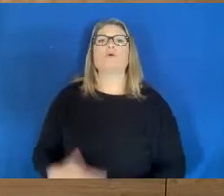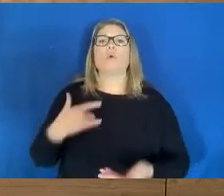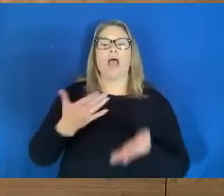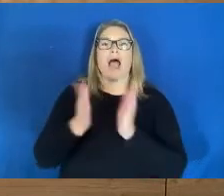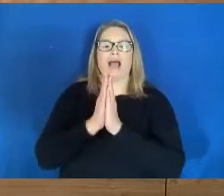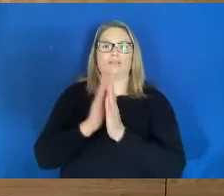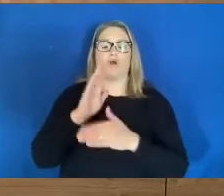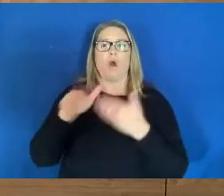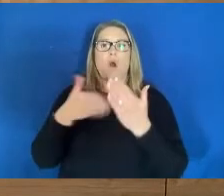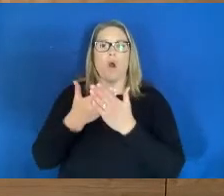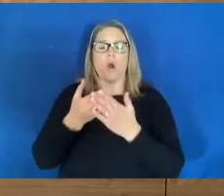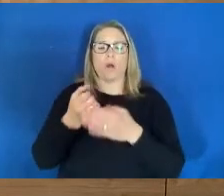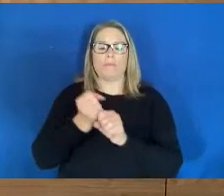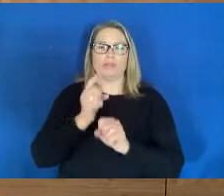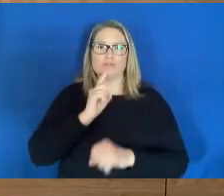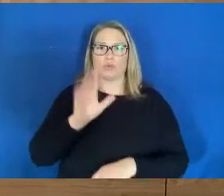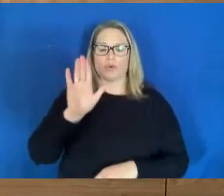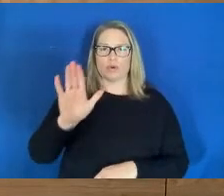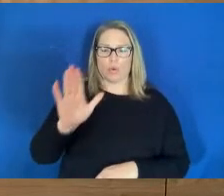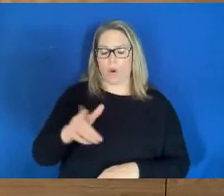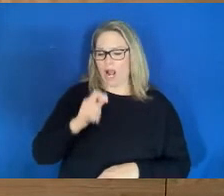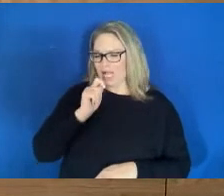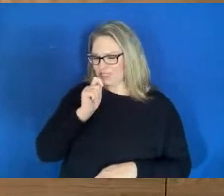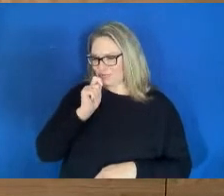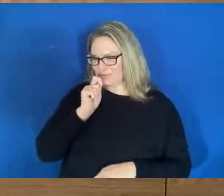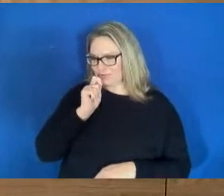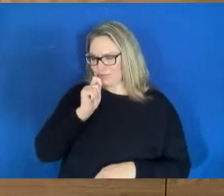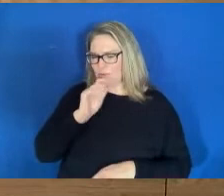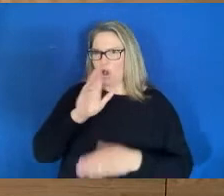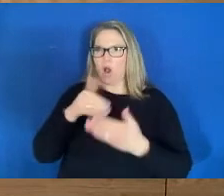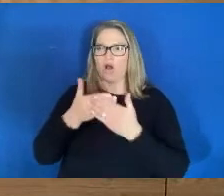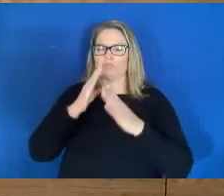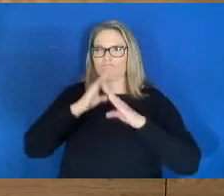to ensure their microphones are placed on mute. Kyle Levitt.